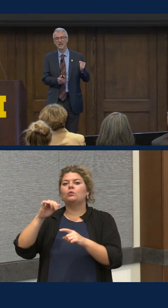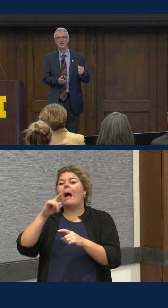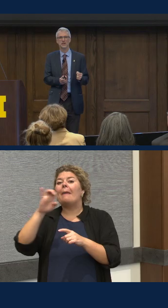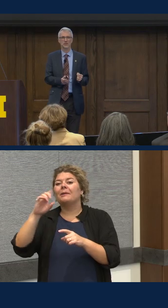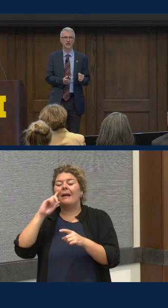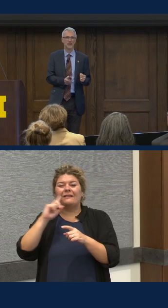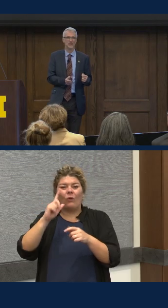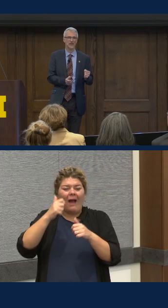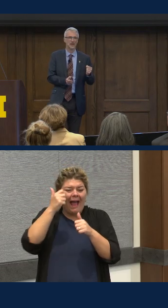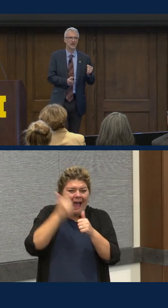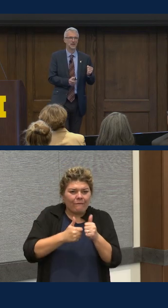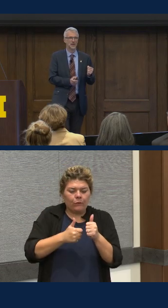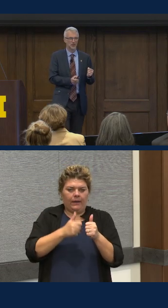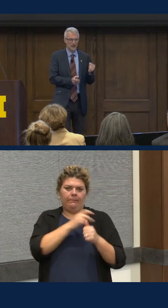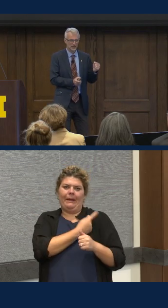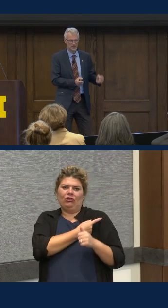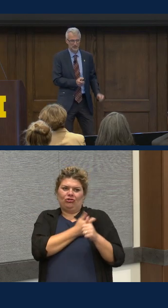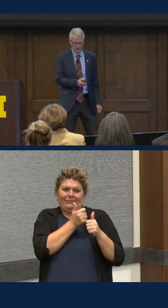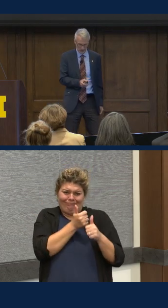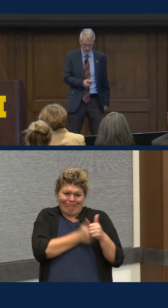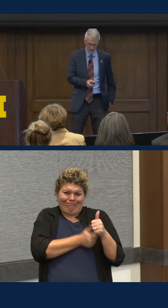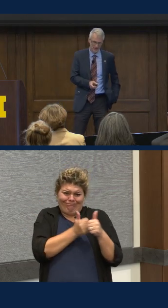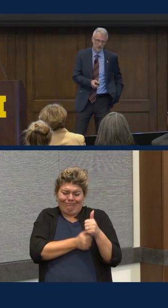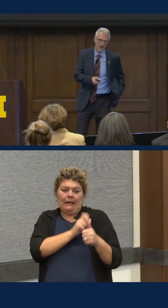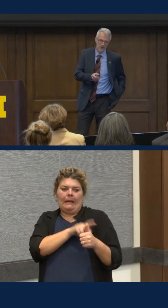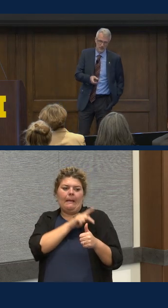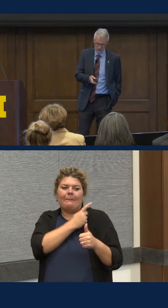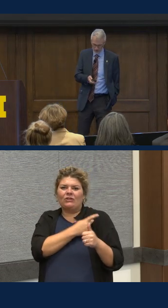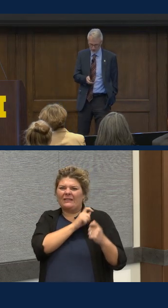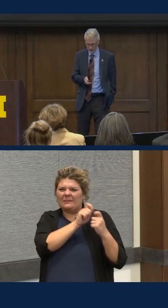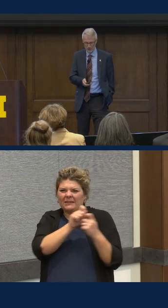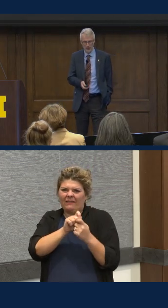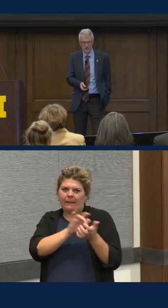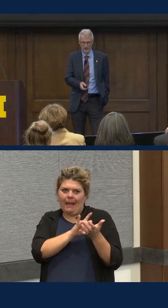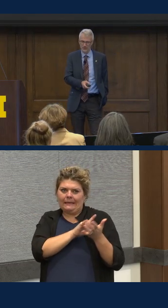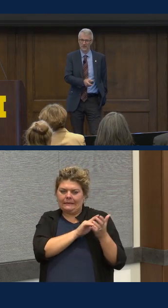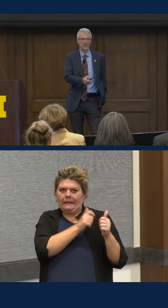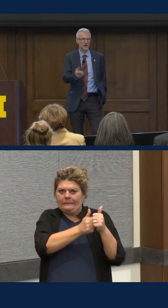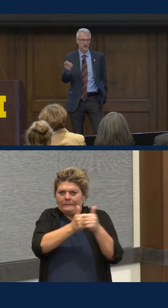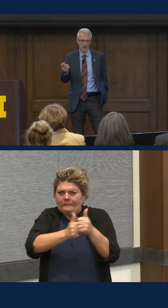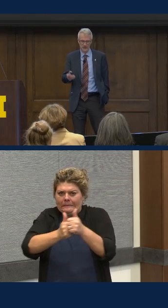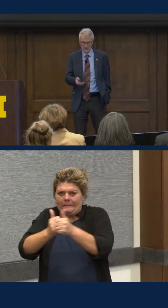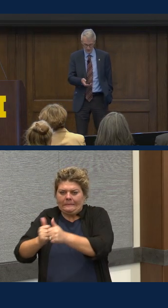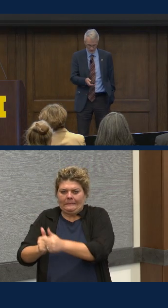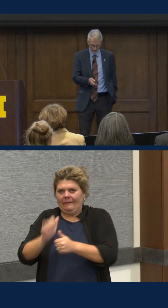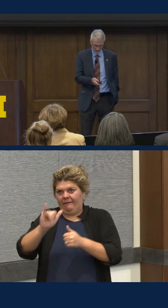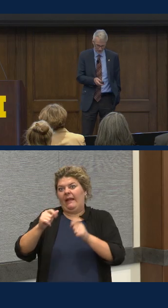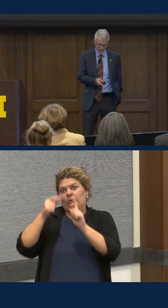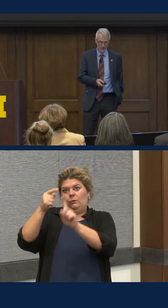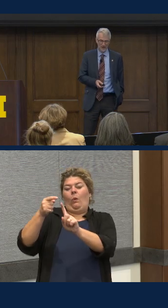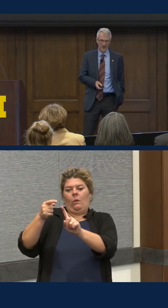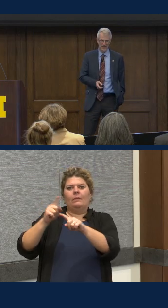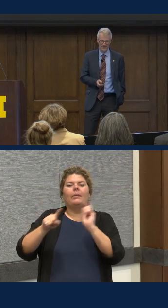every individual patient, very patient-specific medicine, and we have some very preliminary results. This is much further from